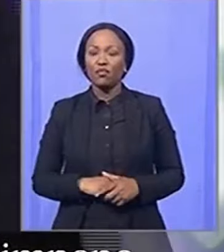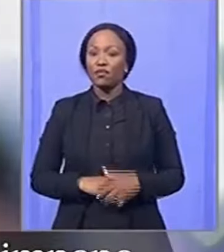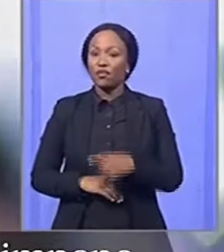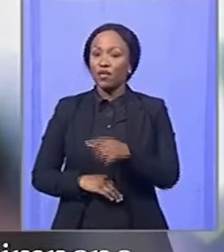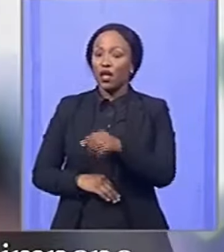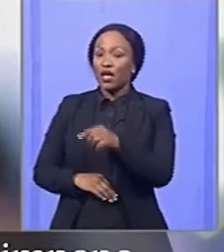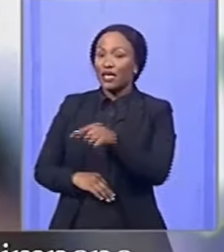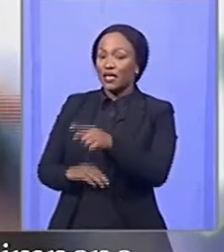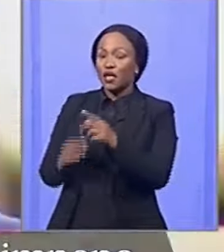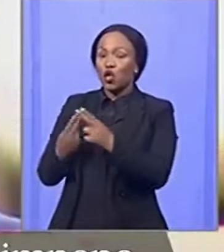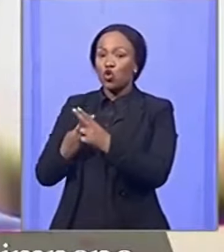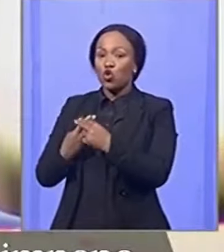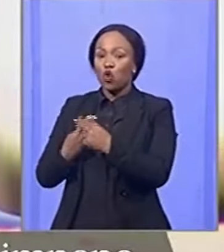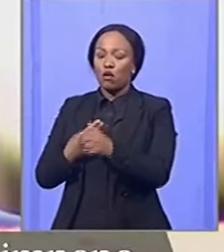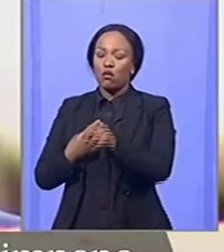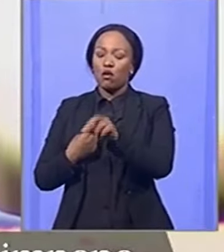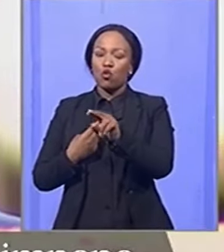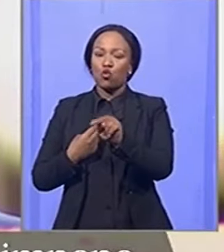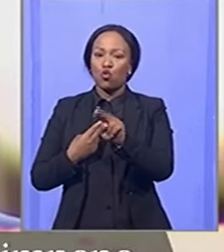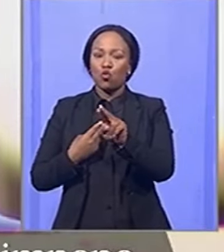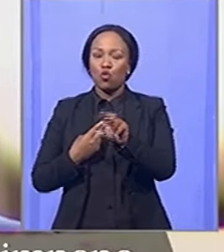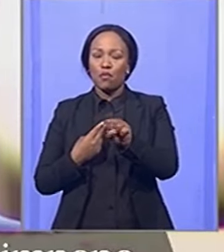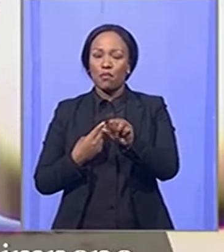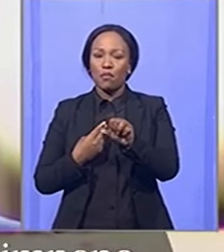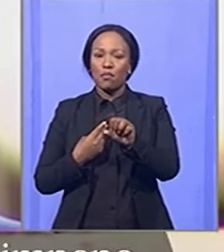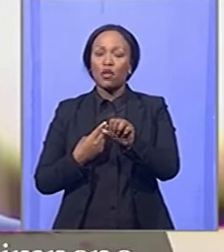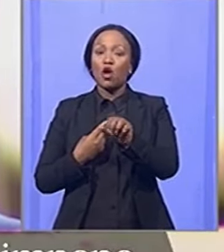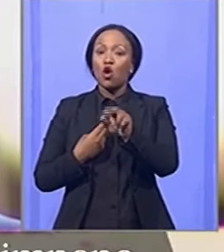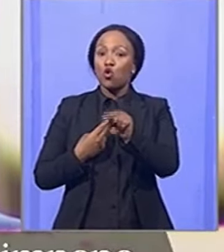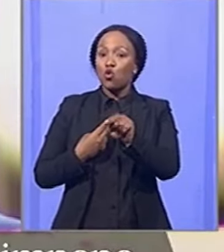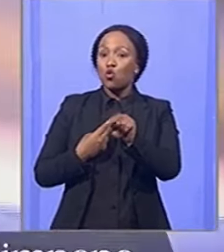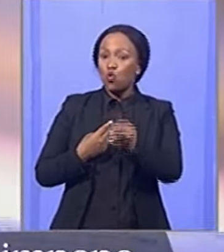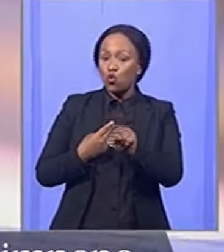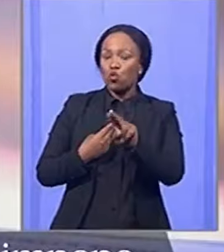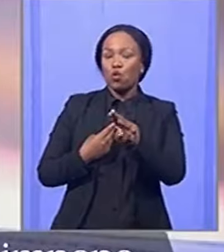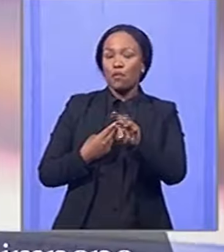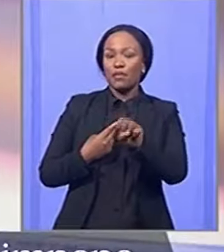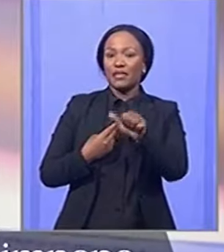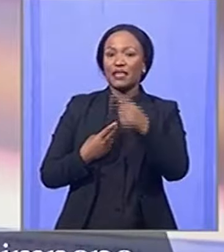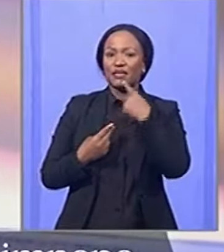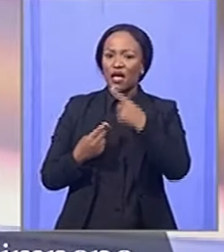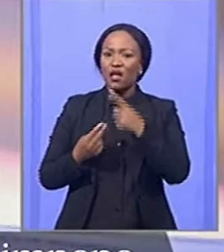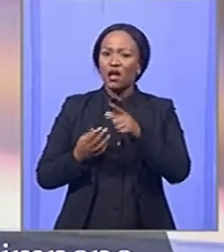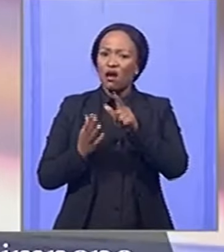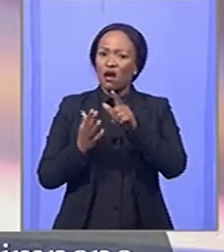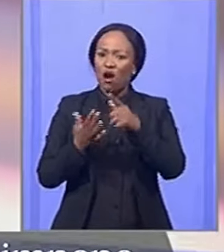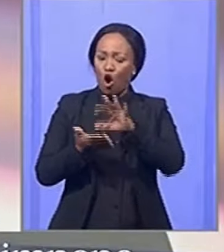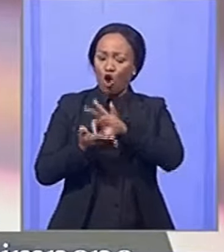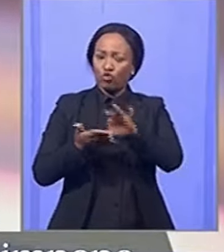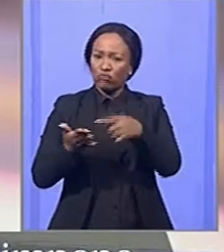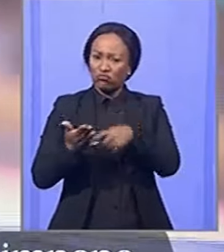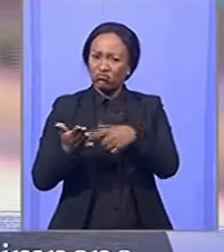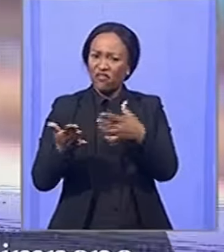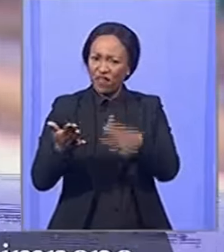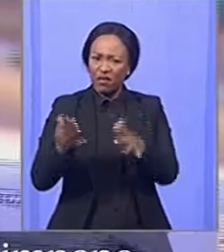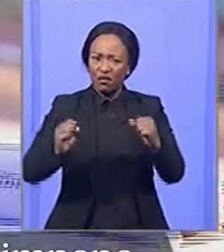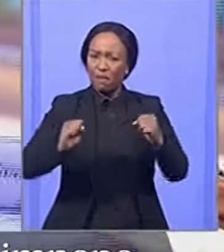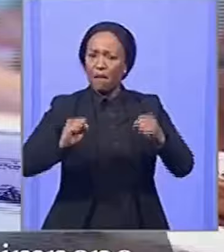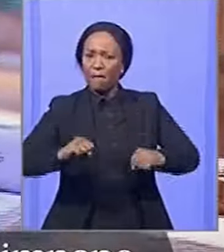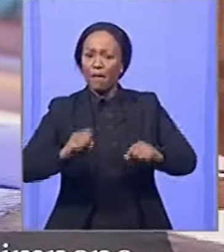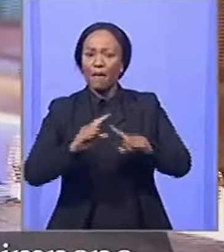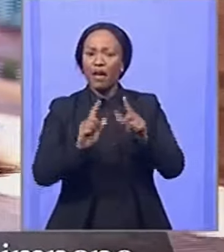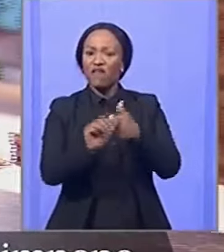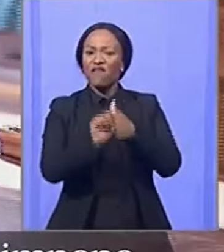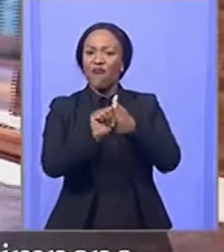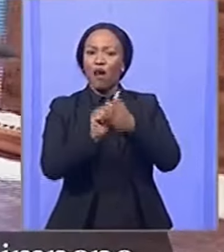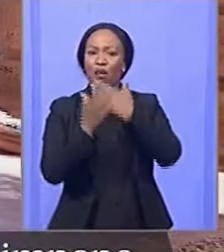tše mmalwa tša bohlapetši ga di latele melawana yeo go dumelelanego ka yona. NUMSA e re dikhamphane tšeo di saenetše melawana